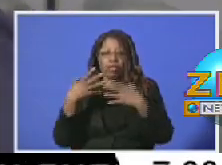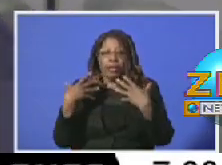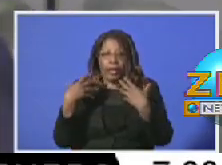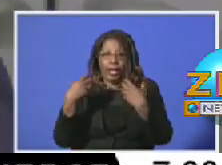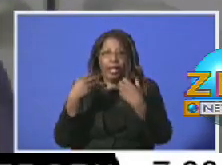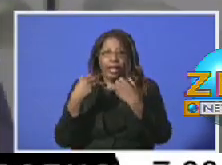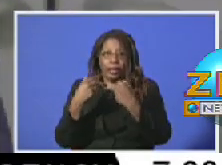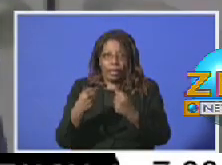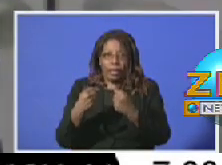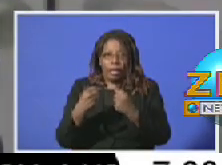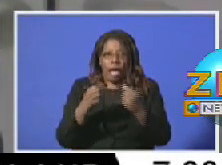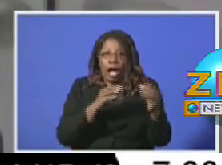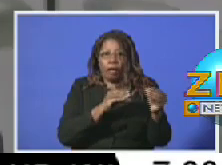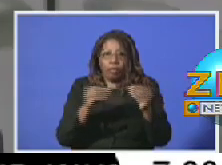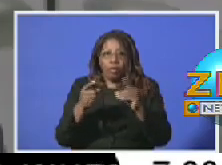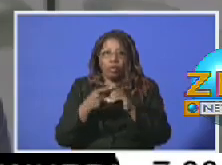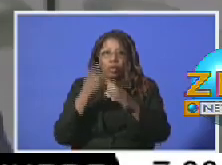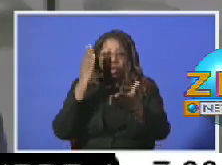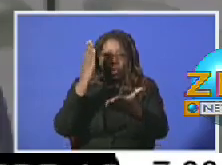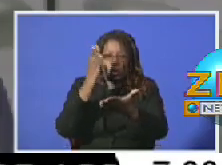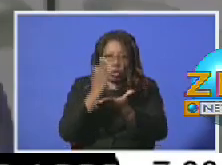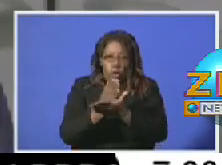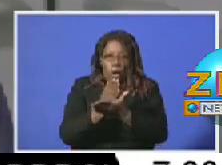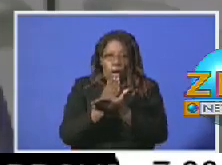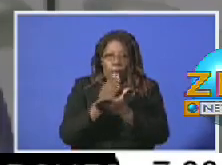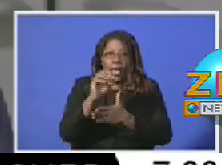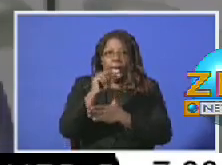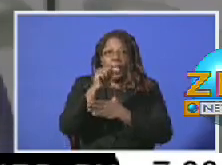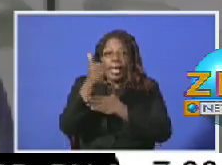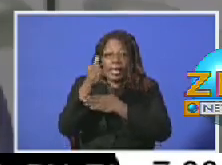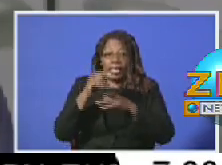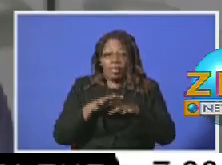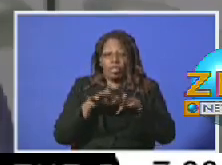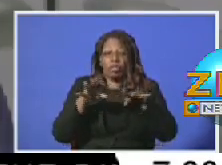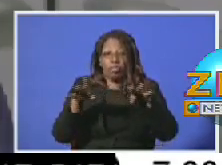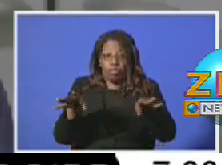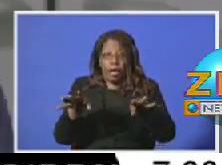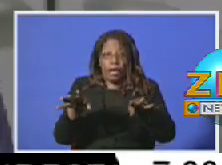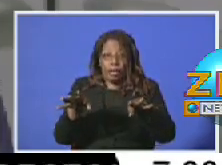Ministry of Health has moved to halt any potential further spread of the virus